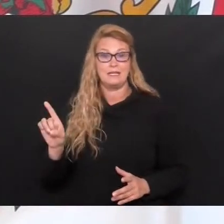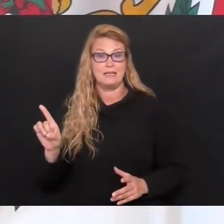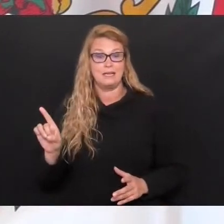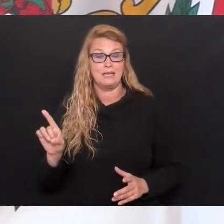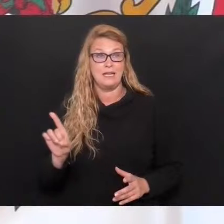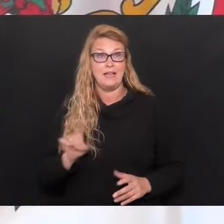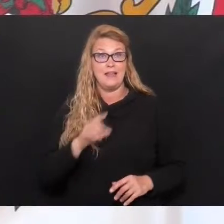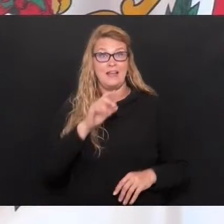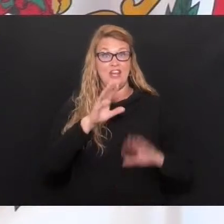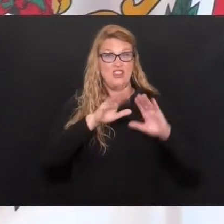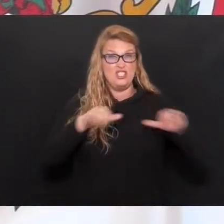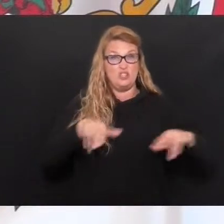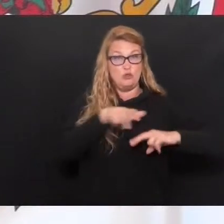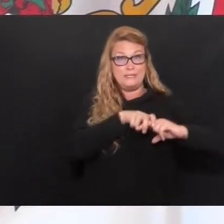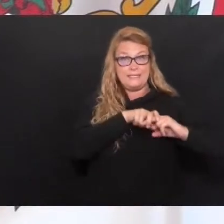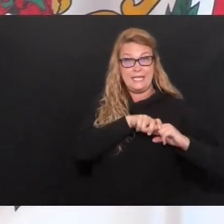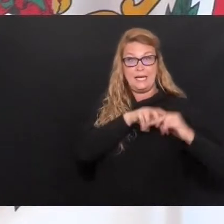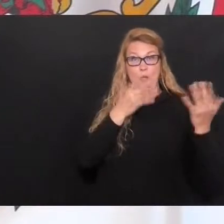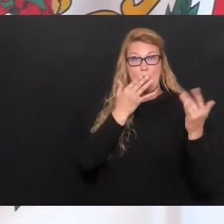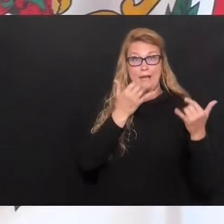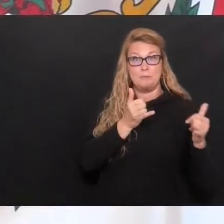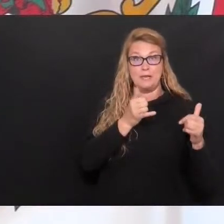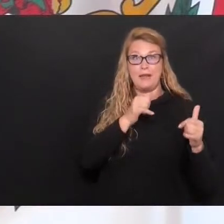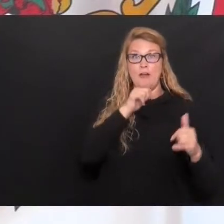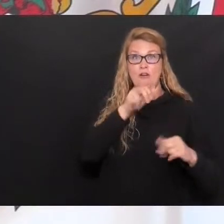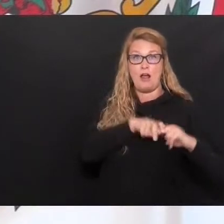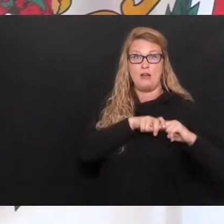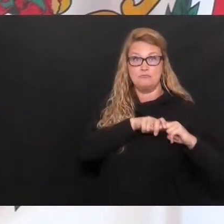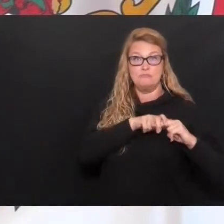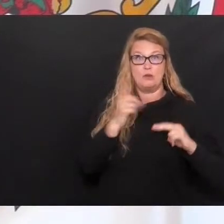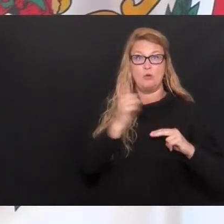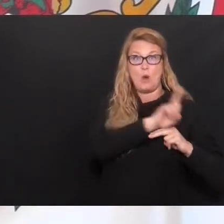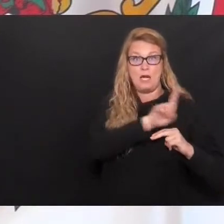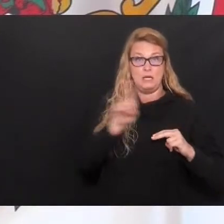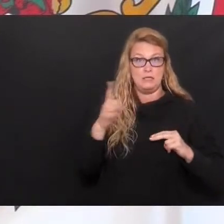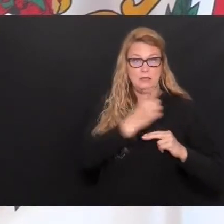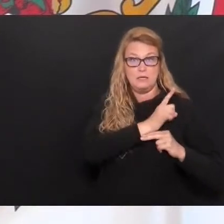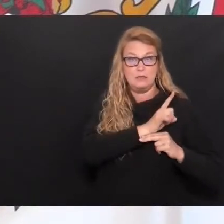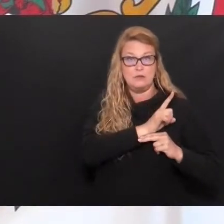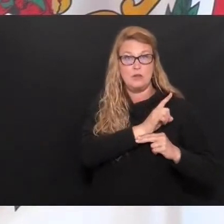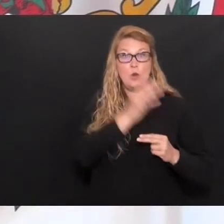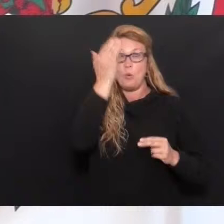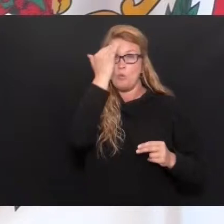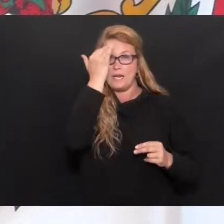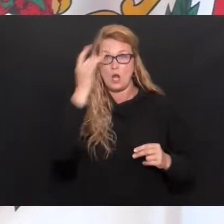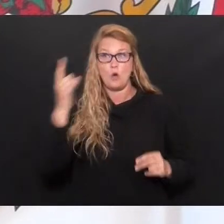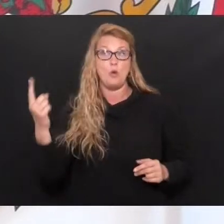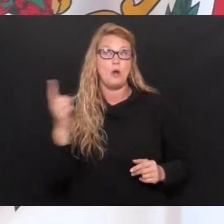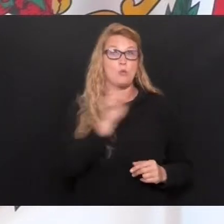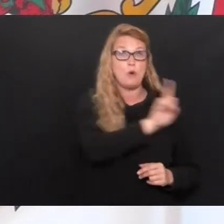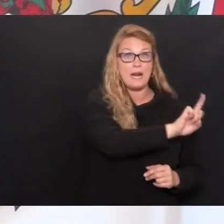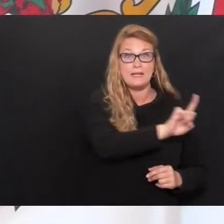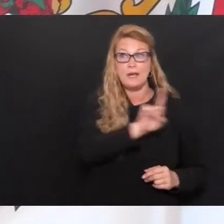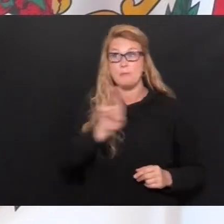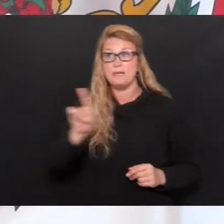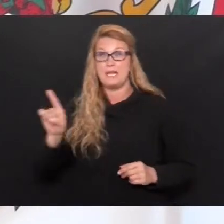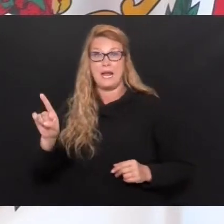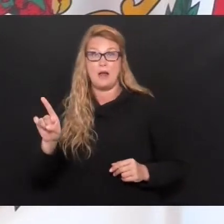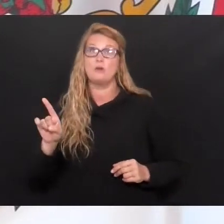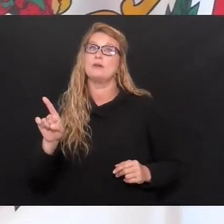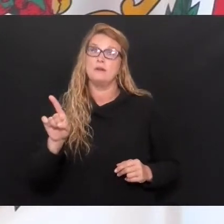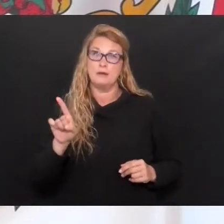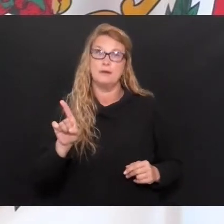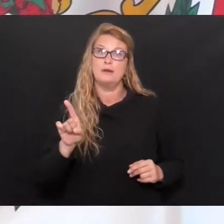running up and down the floor. And surely to goodness we understand that running up and down the floor is a whole lot more strenuous